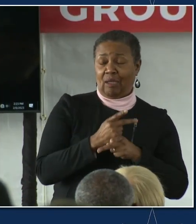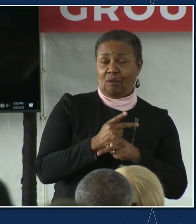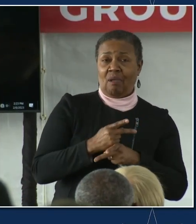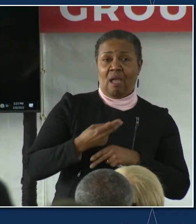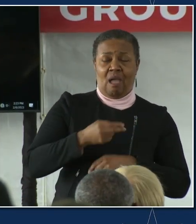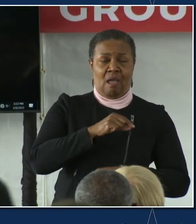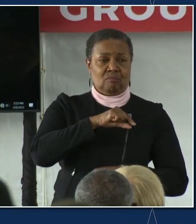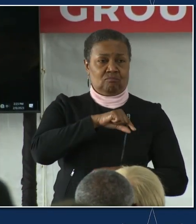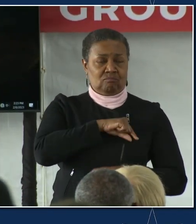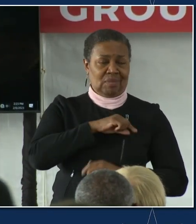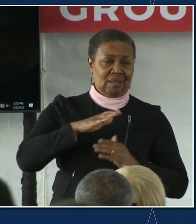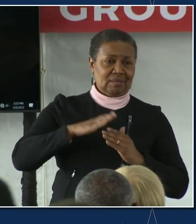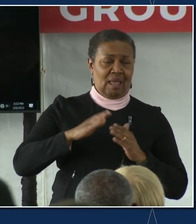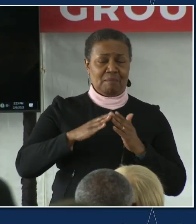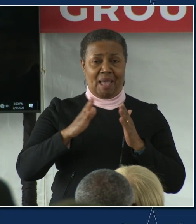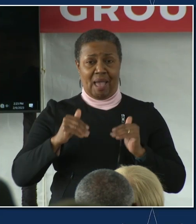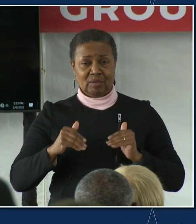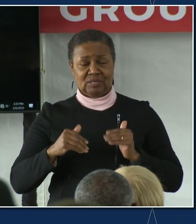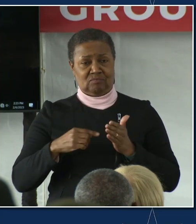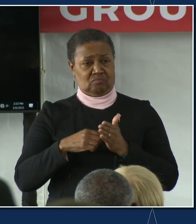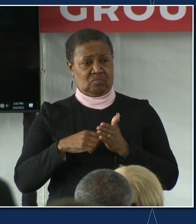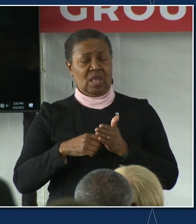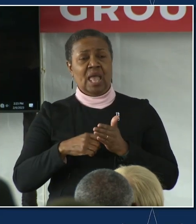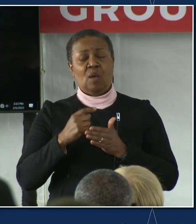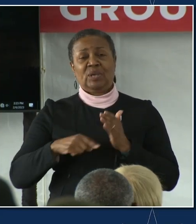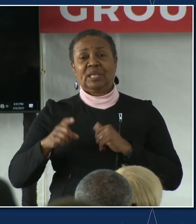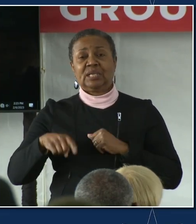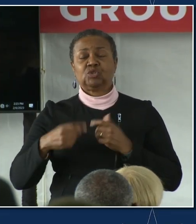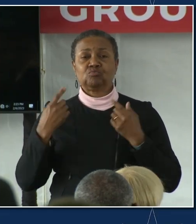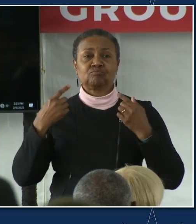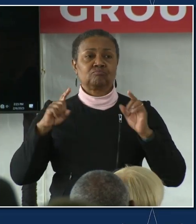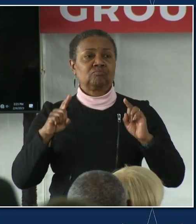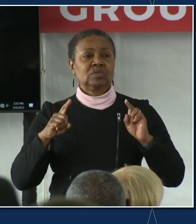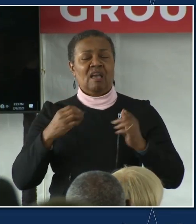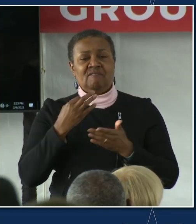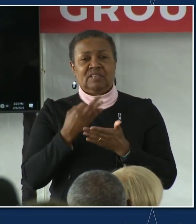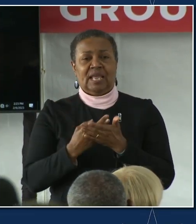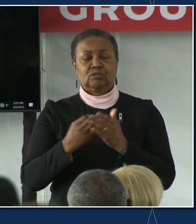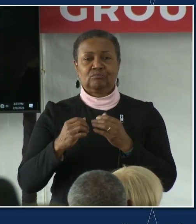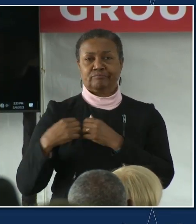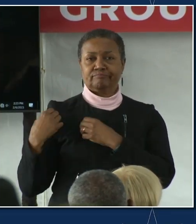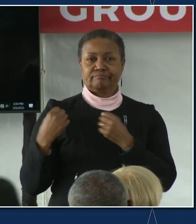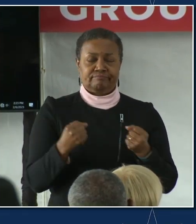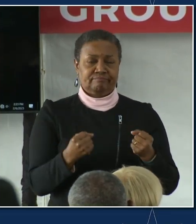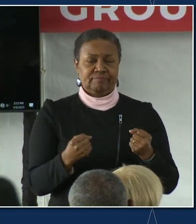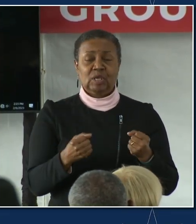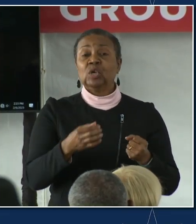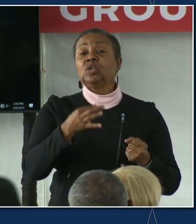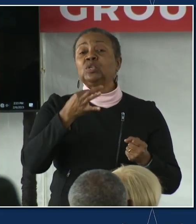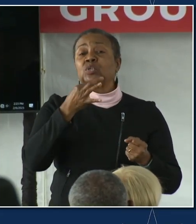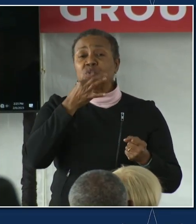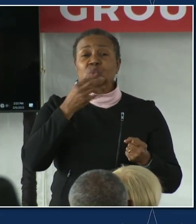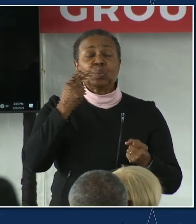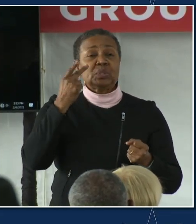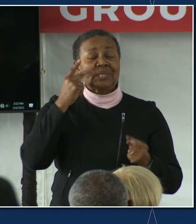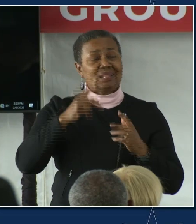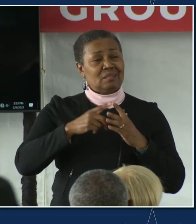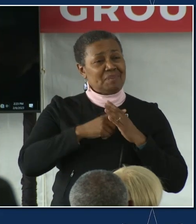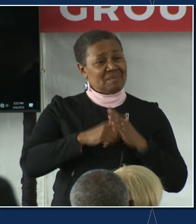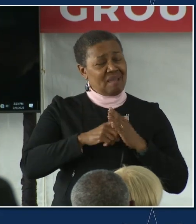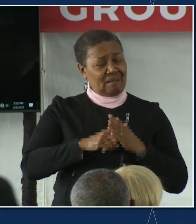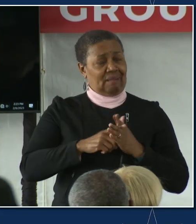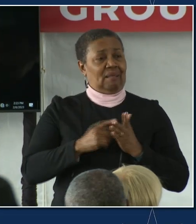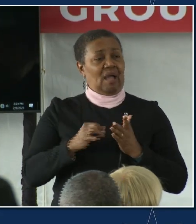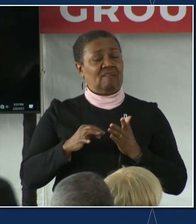high quality and affordable housing, and the tools that they need to achieve financial stability. Soon you'll also be able to see the beginning